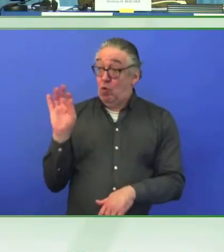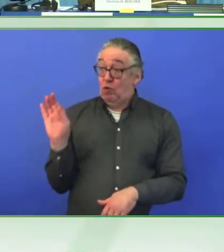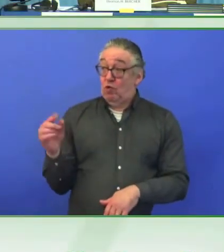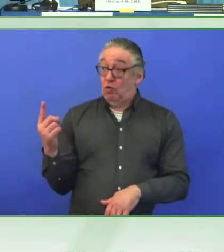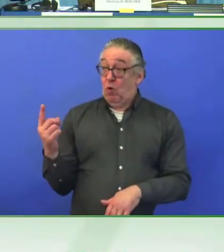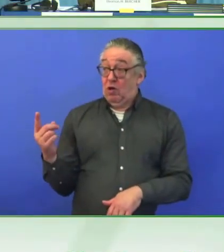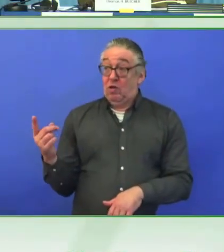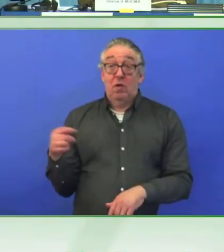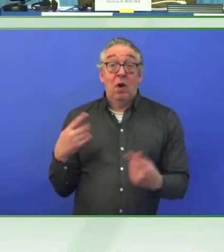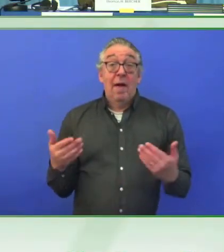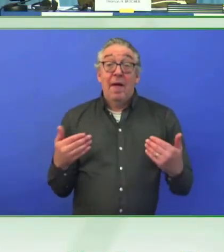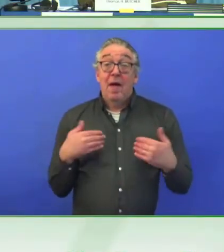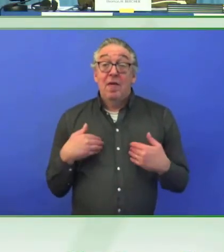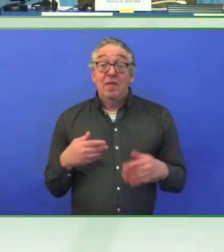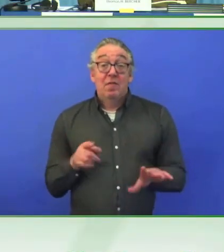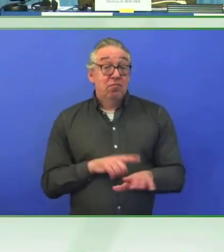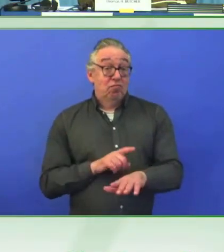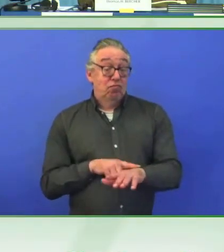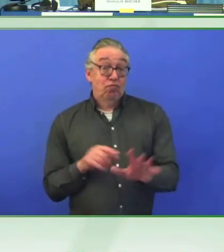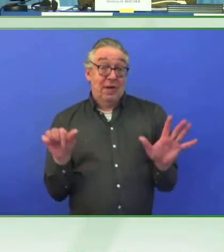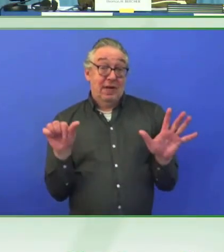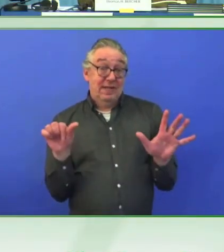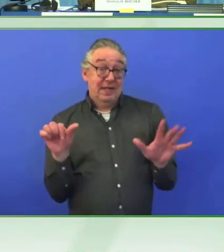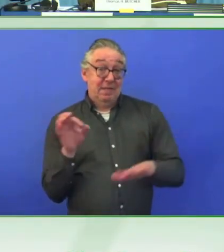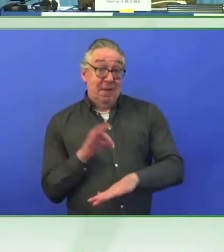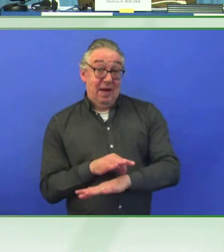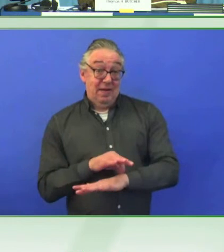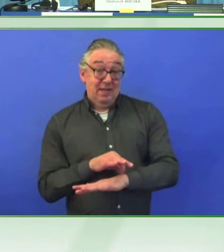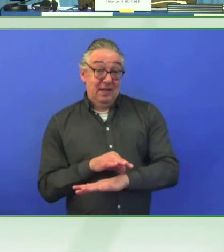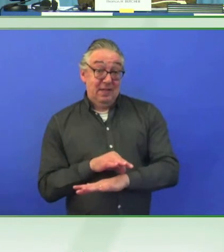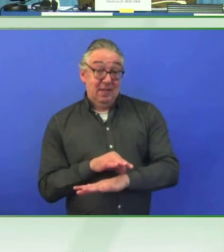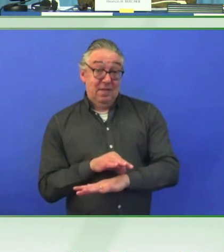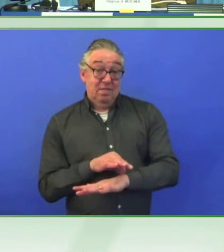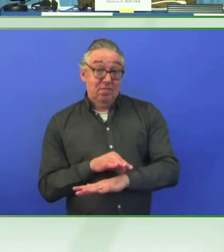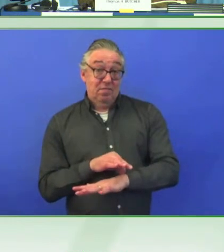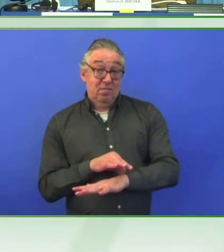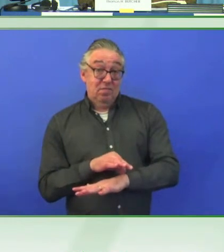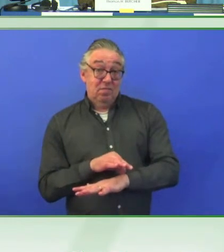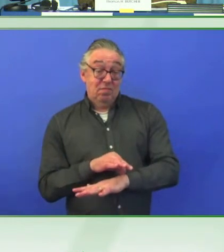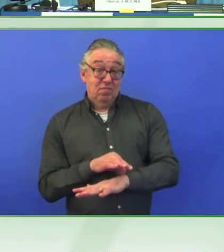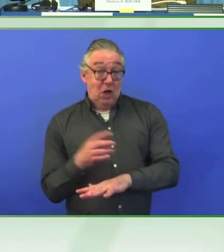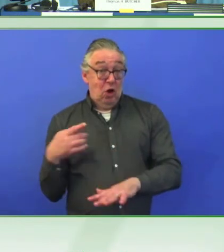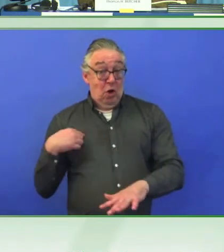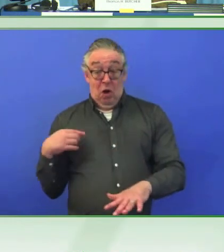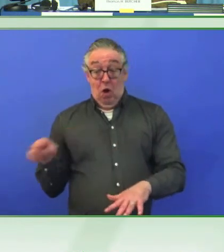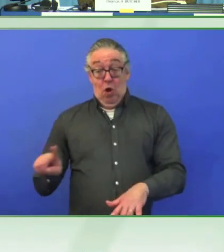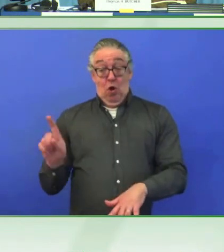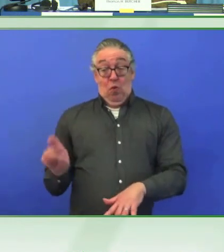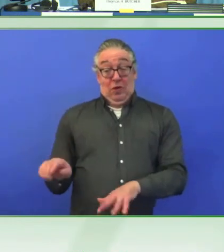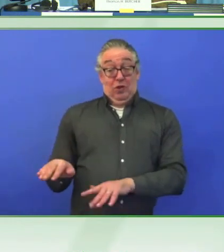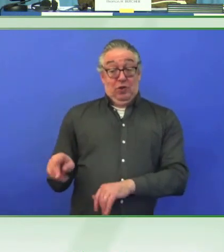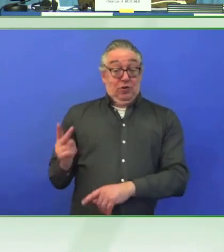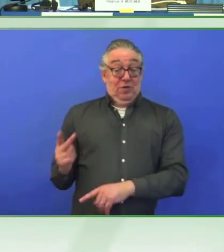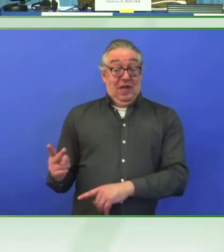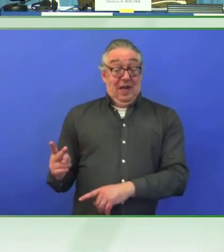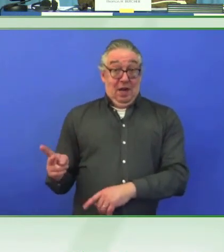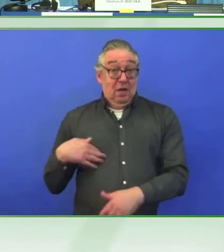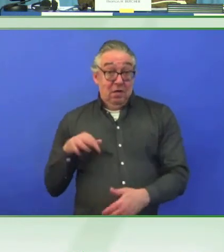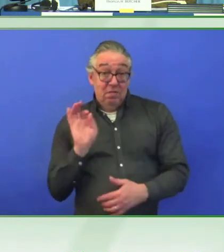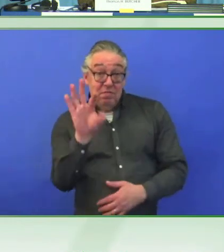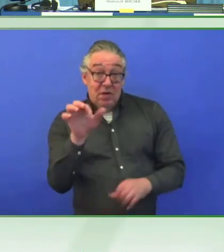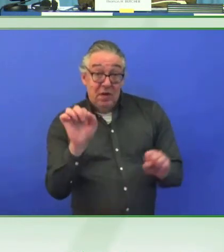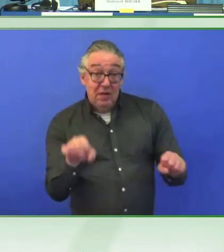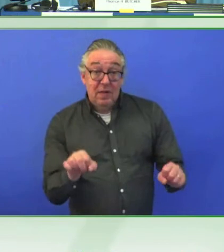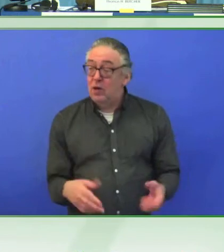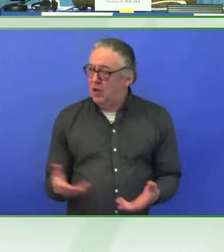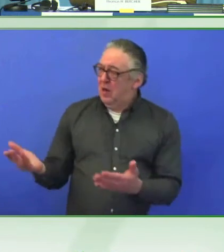minutes left. So can I tell you what the question is that I've received here? Please go ahead, Tom. Yeah.